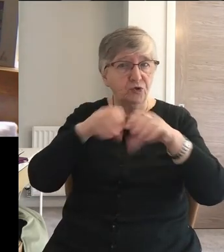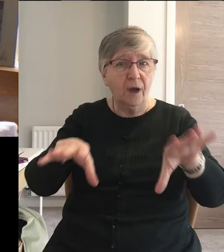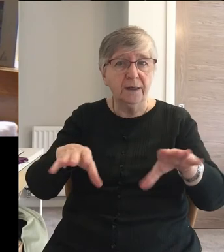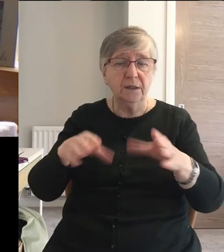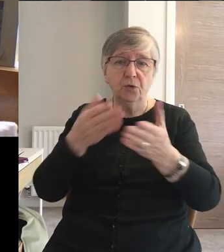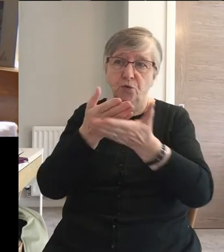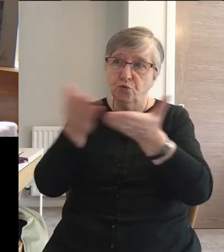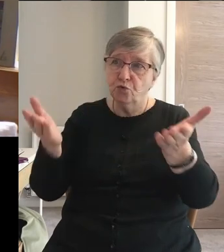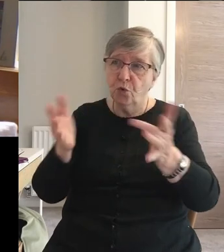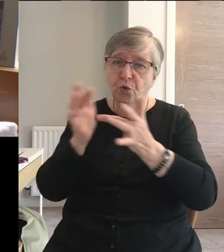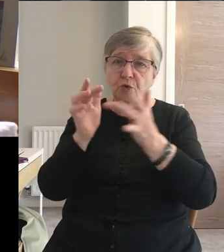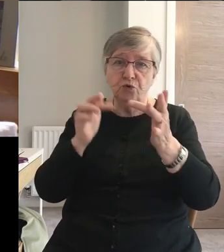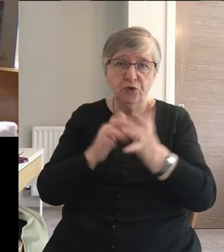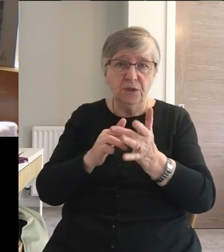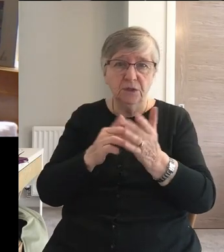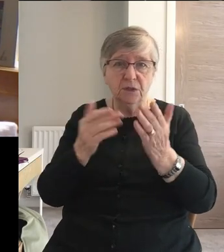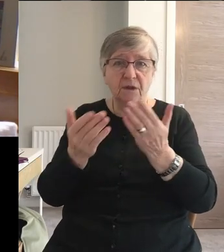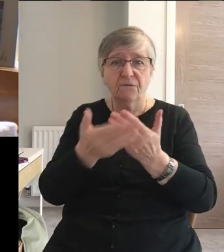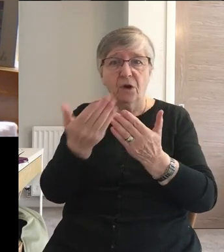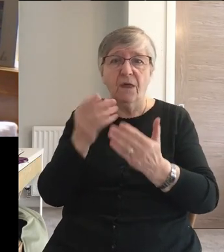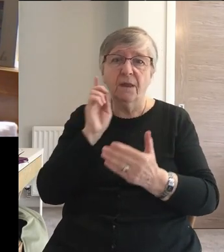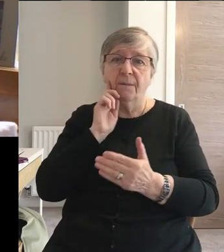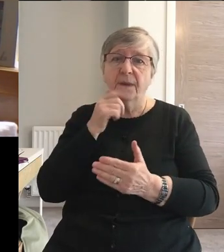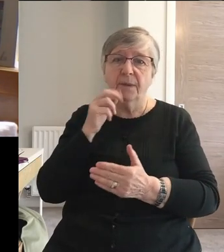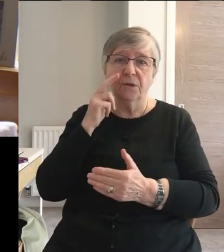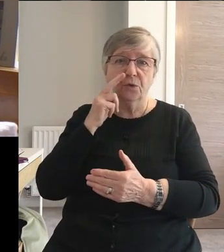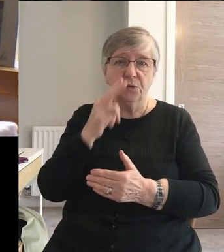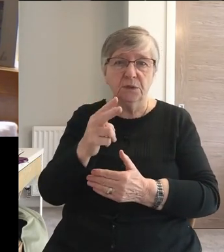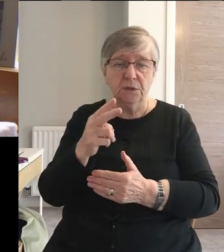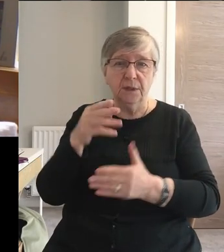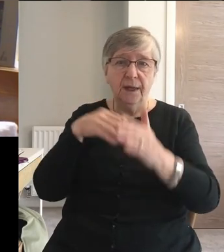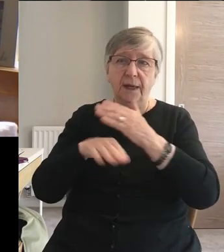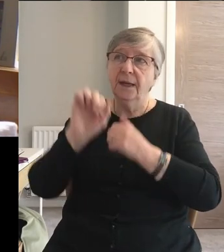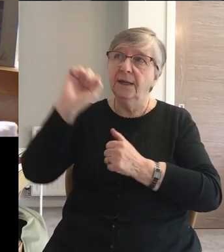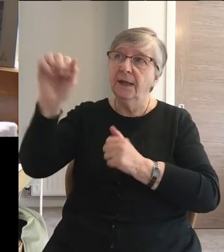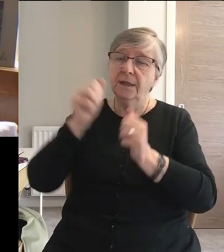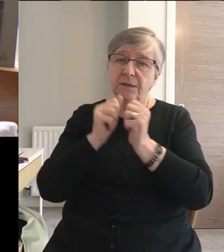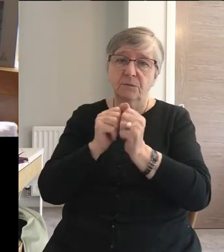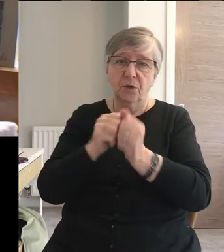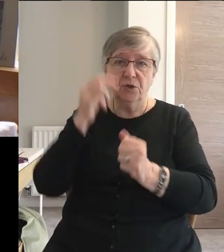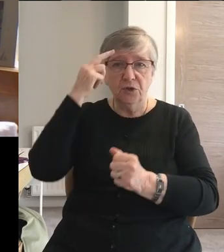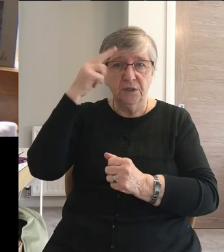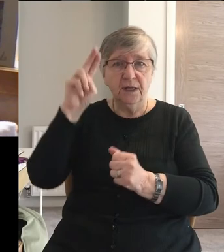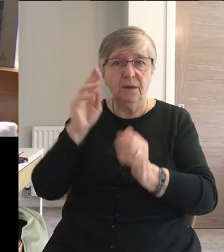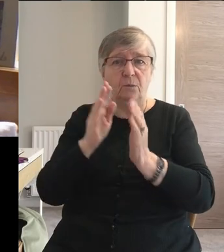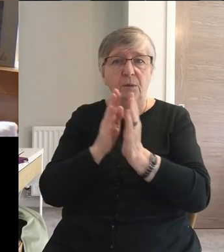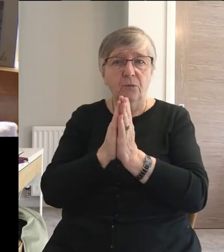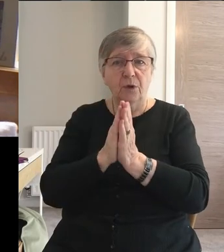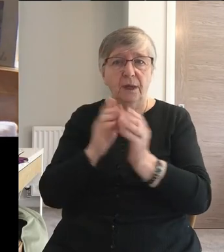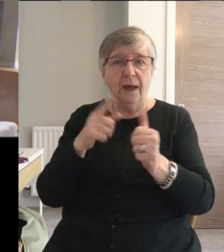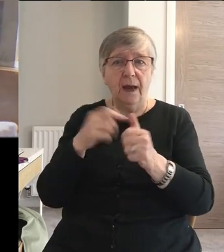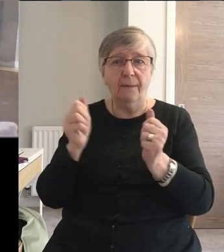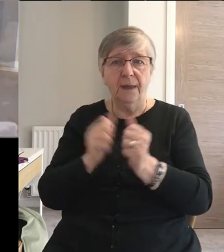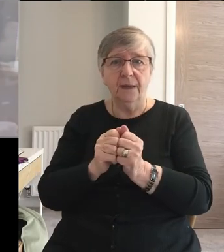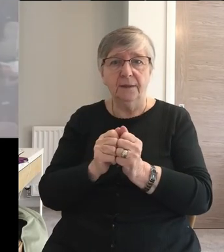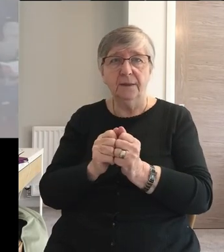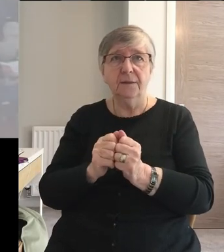Jesus for everyone to see. And in his precious name we pray. Amen.